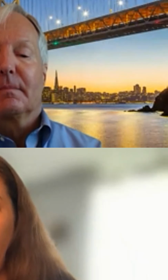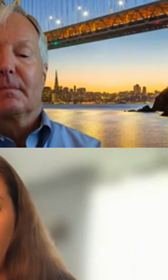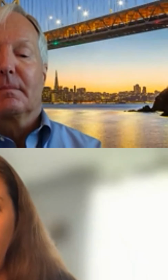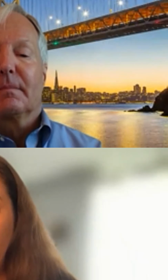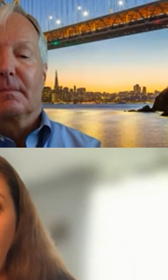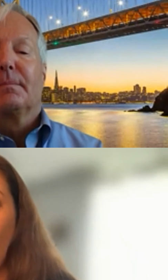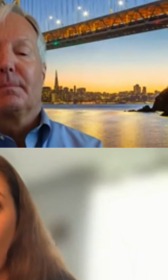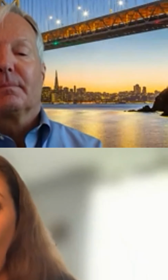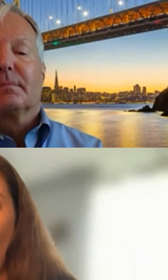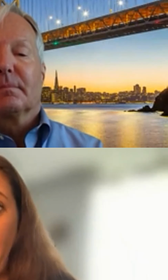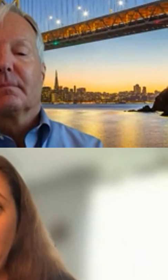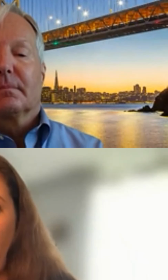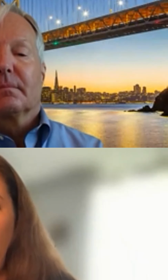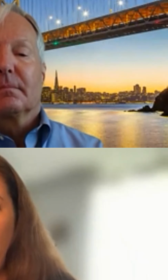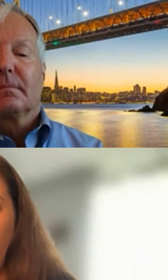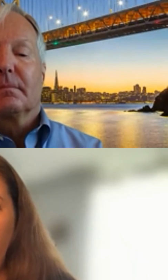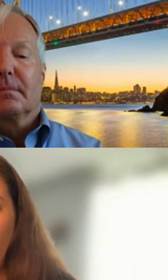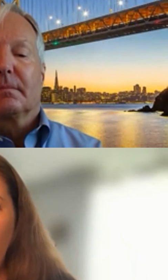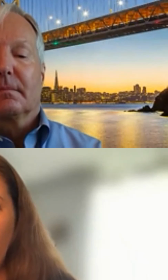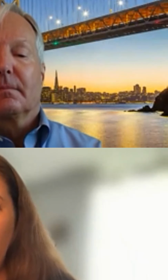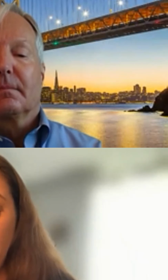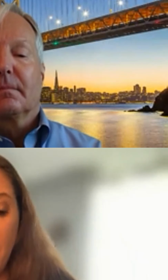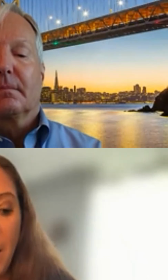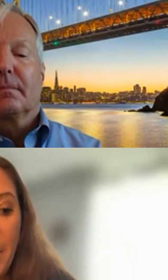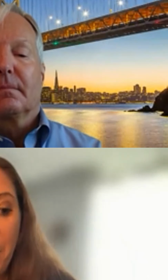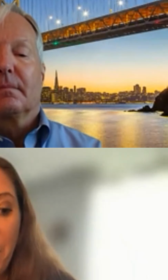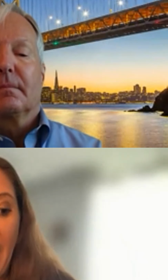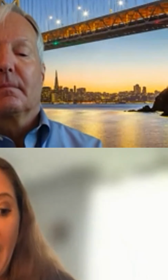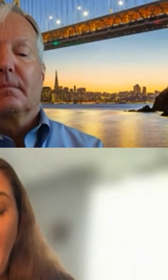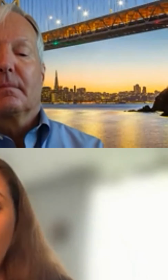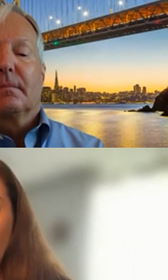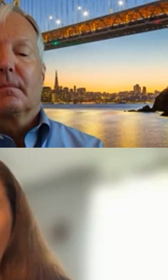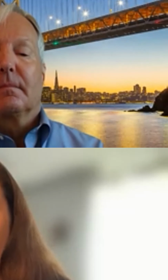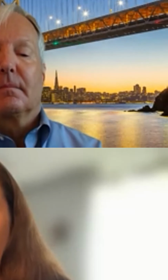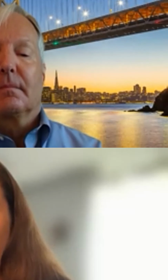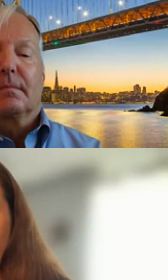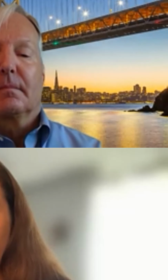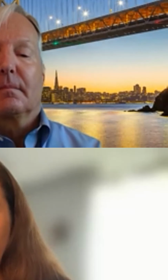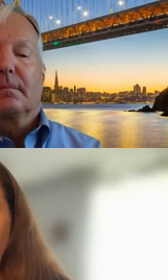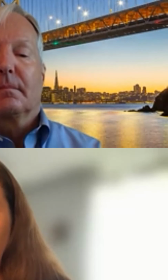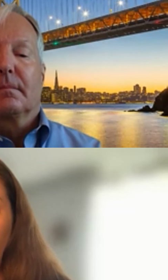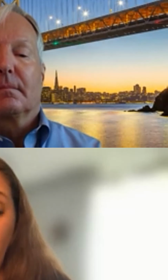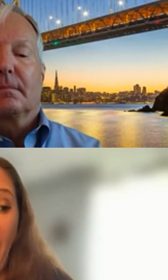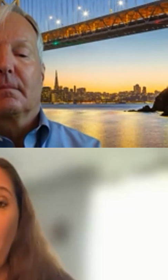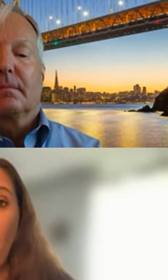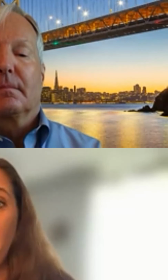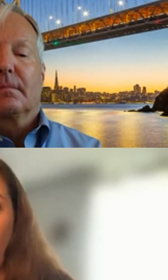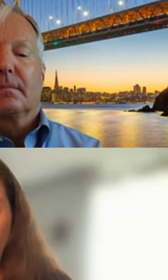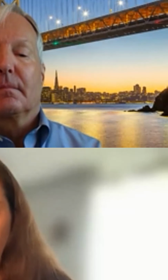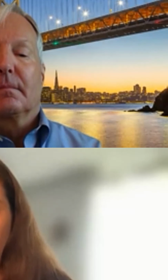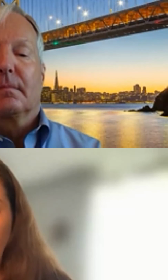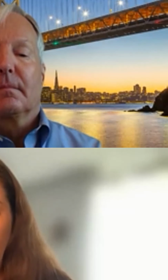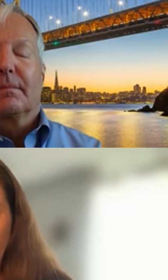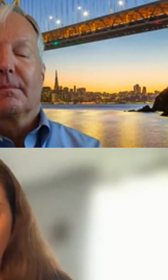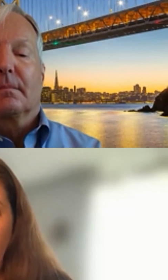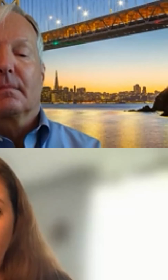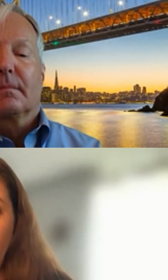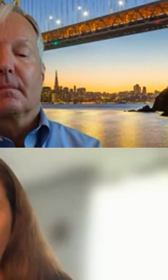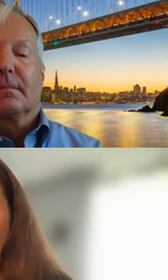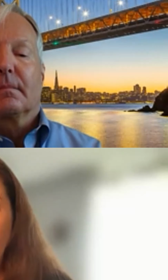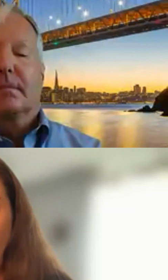end, right? Like that's our goal. That's why people are in human services. And how do you want that process to be for you? I don't want to talk to 15